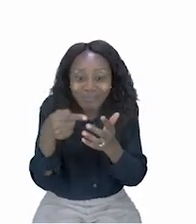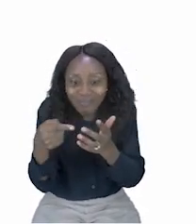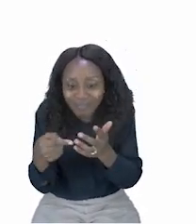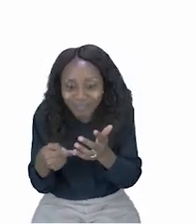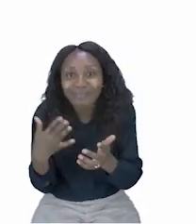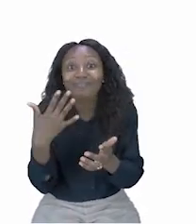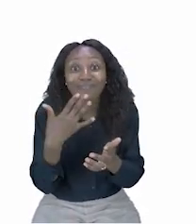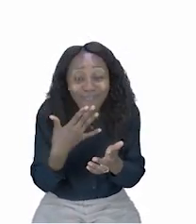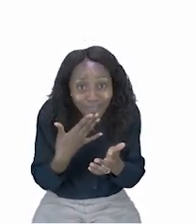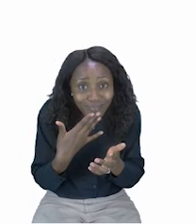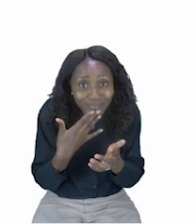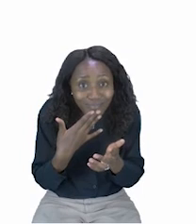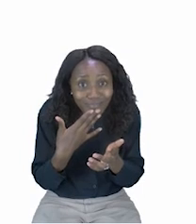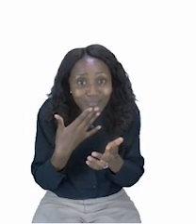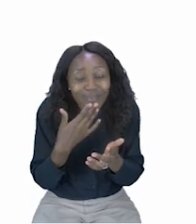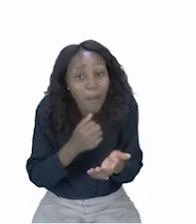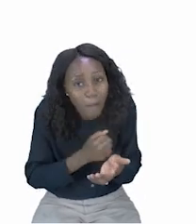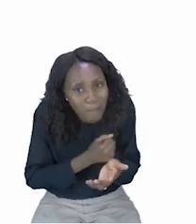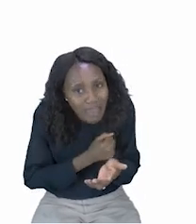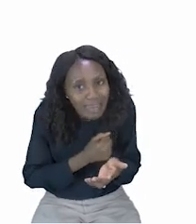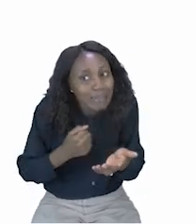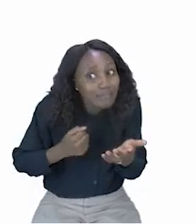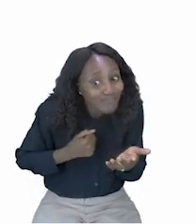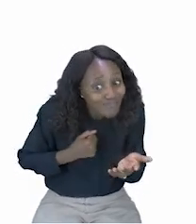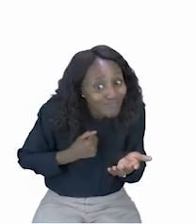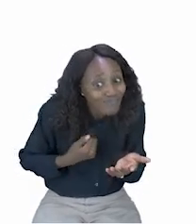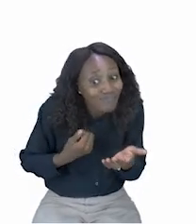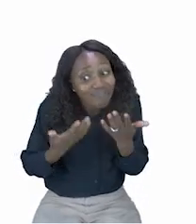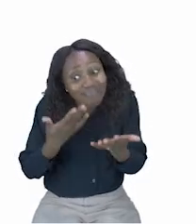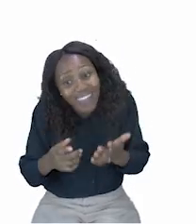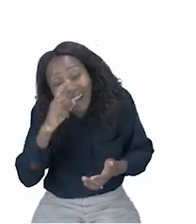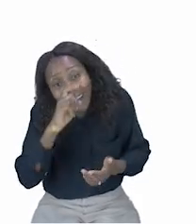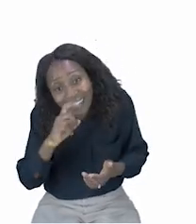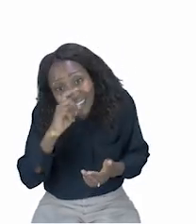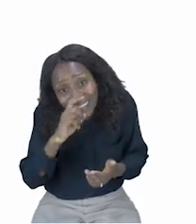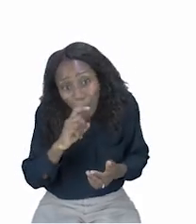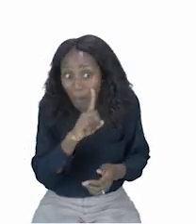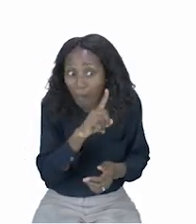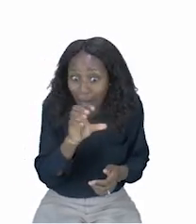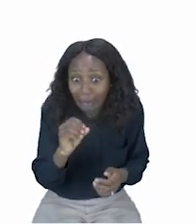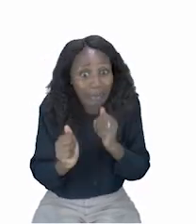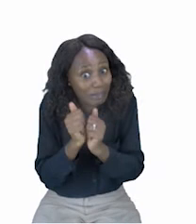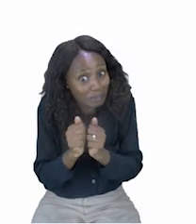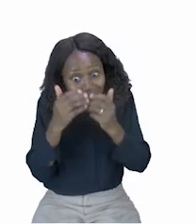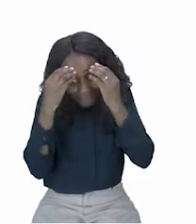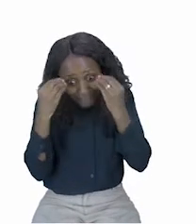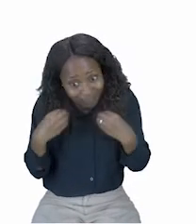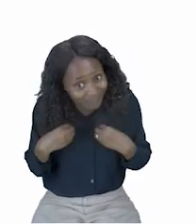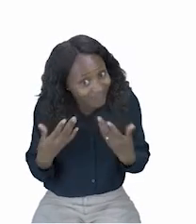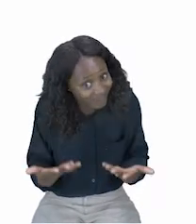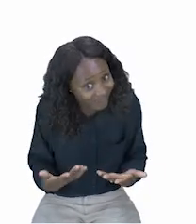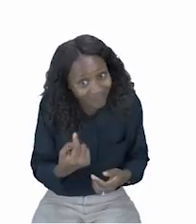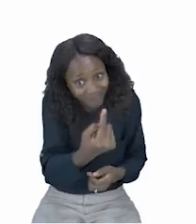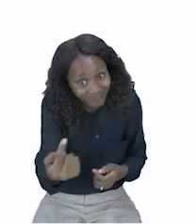Your mother, your father, maybe you have one sister, maybe you have 10 brothers. It just depends